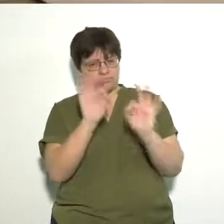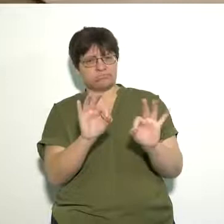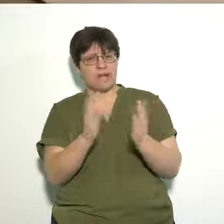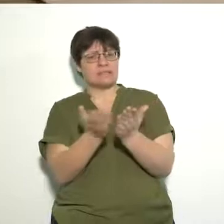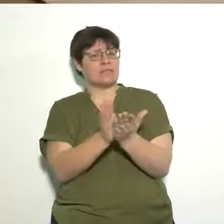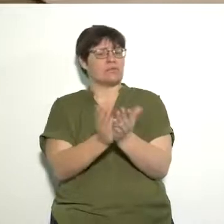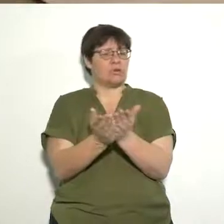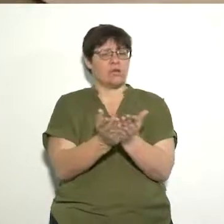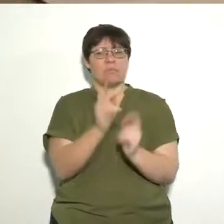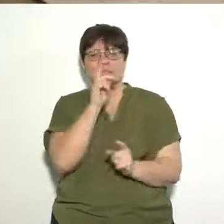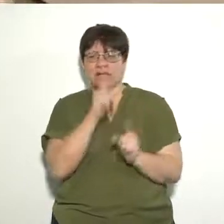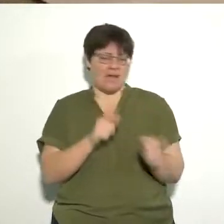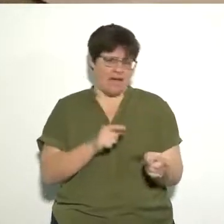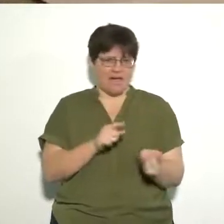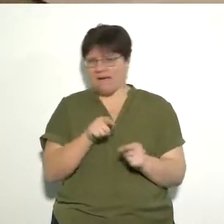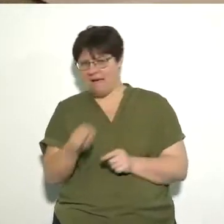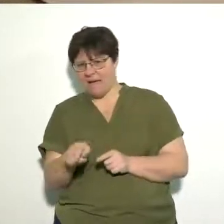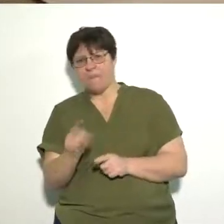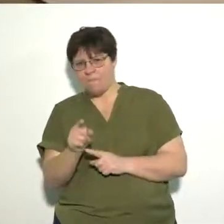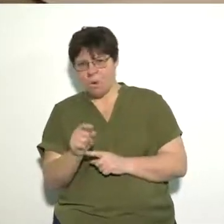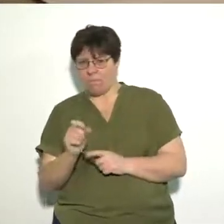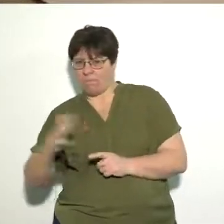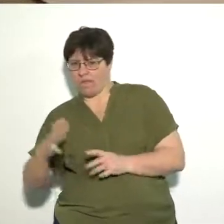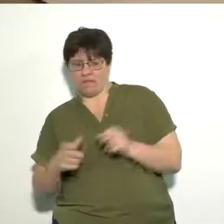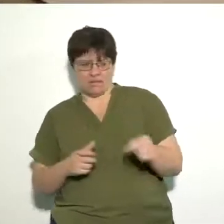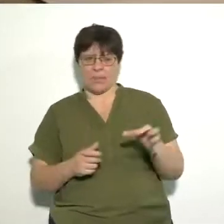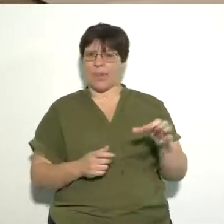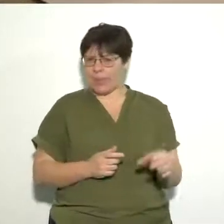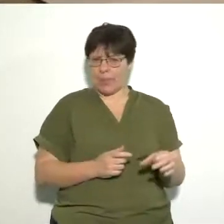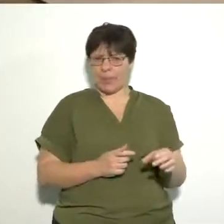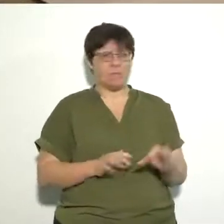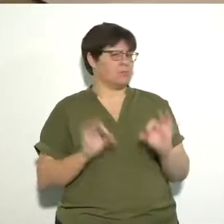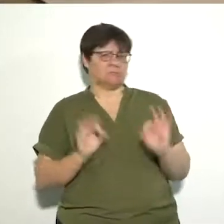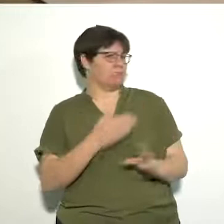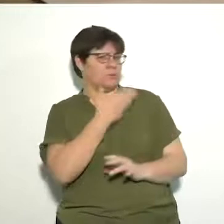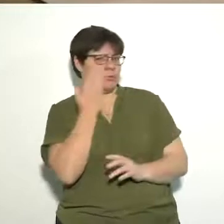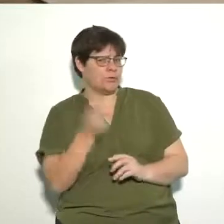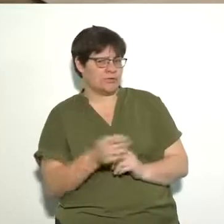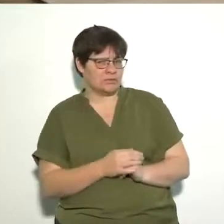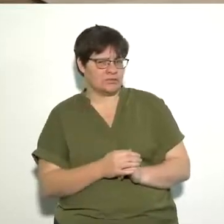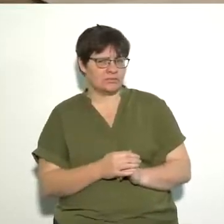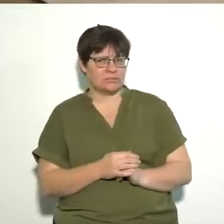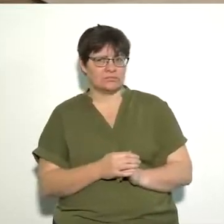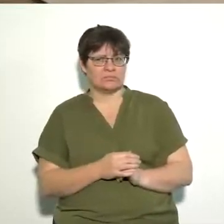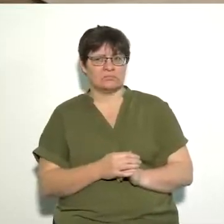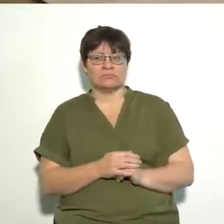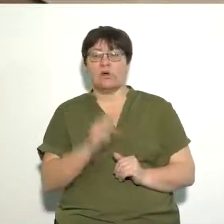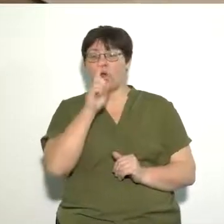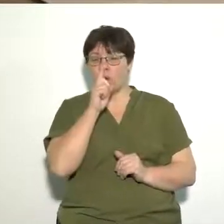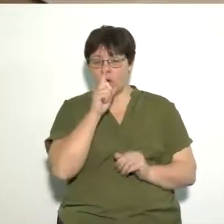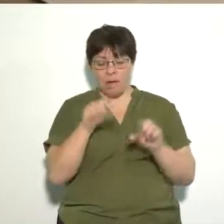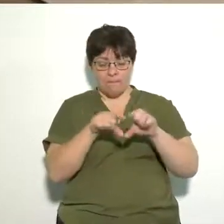notice that on this side, the piece is actually slightly bigger than on the other side. Okay, then we look